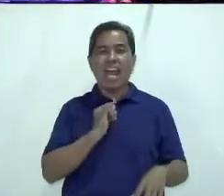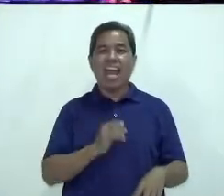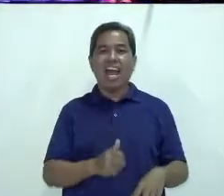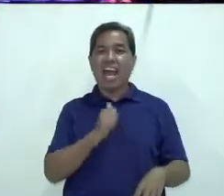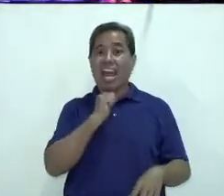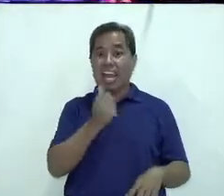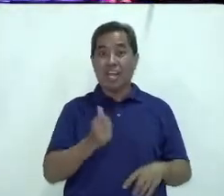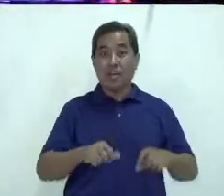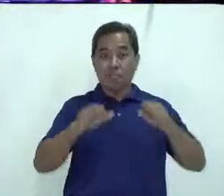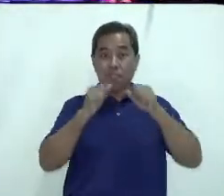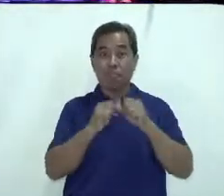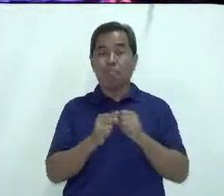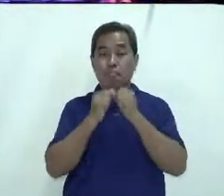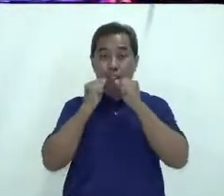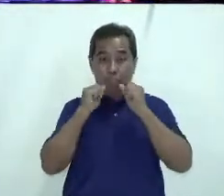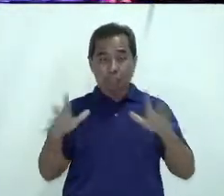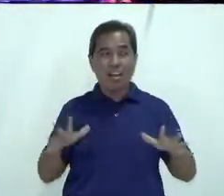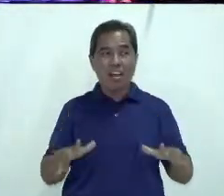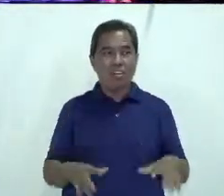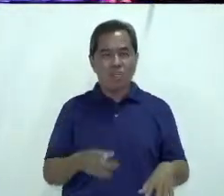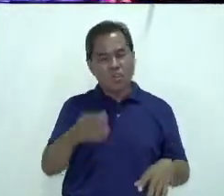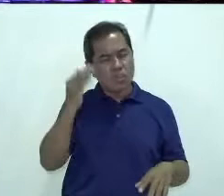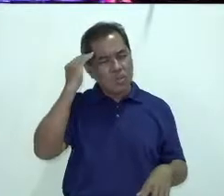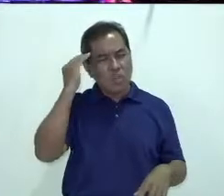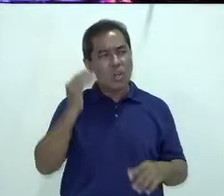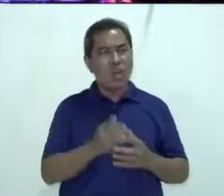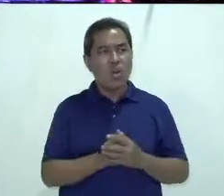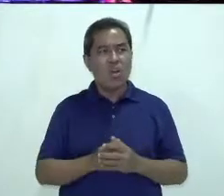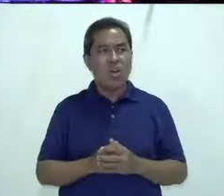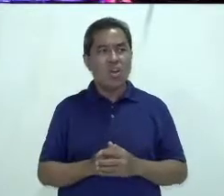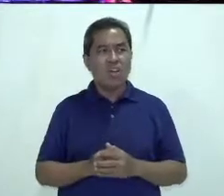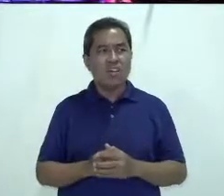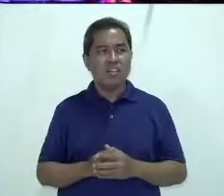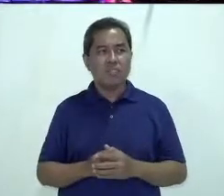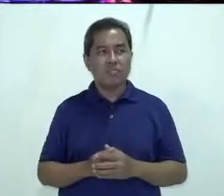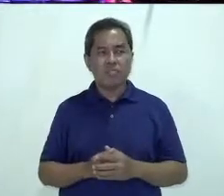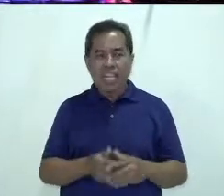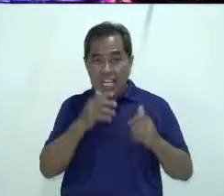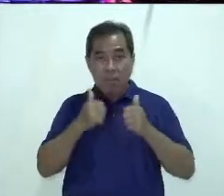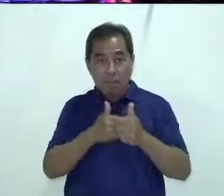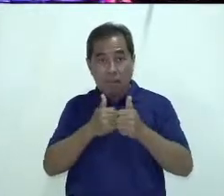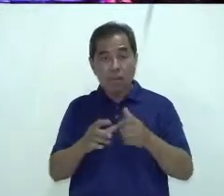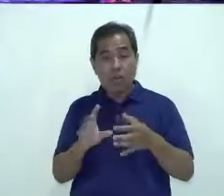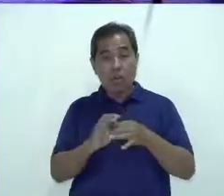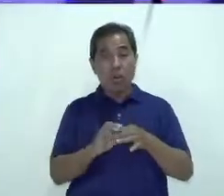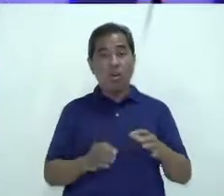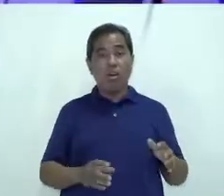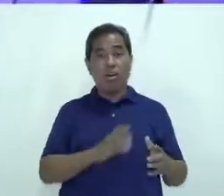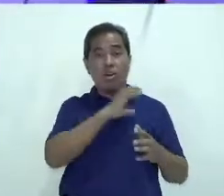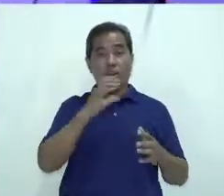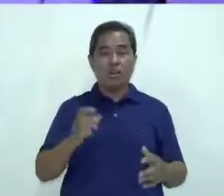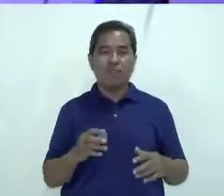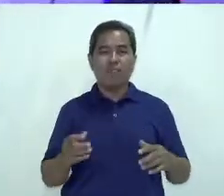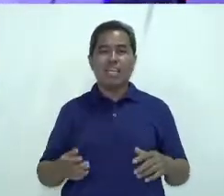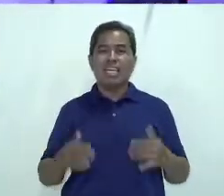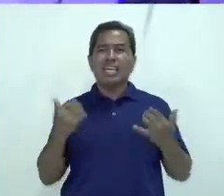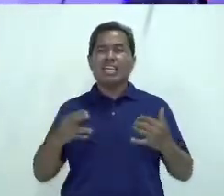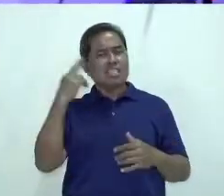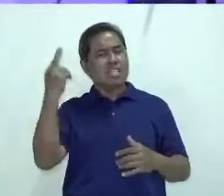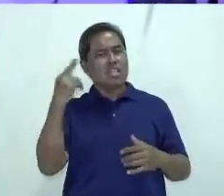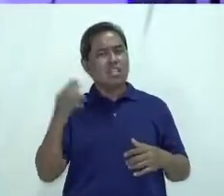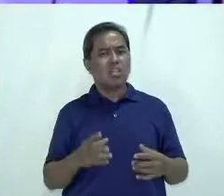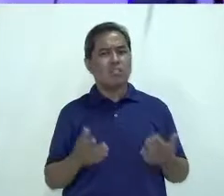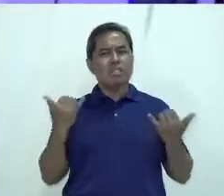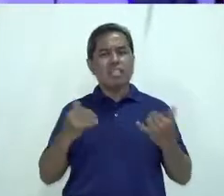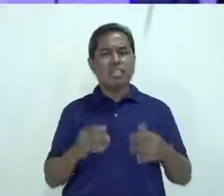We are all blessed. And you know, as a follower of Christ, there's a reason of this blessing that